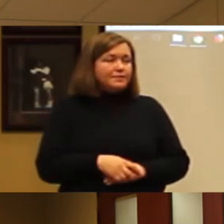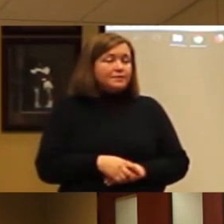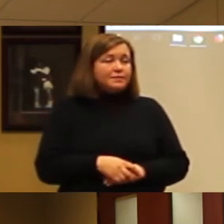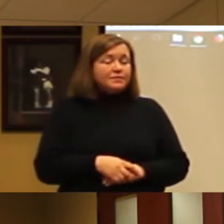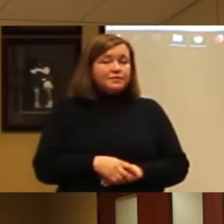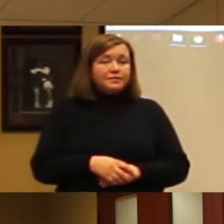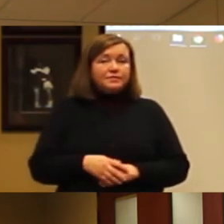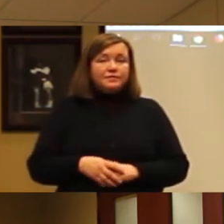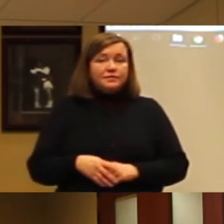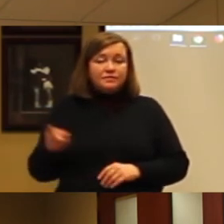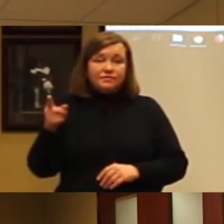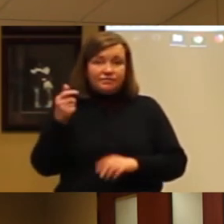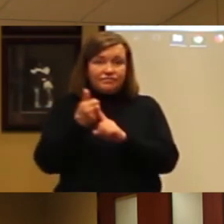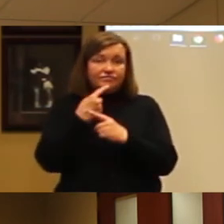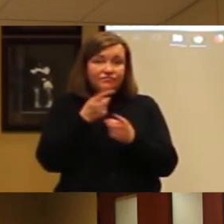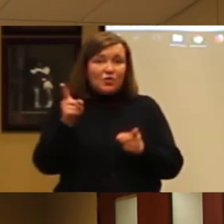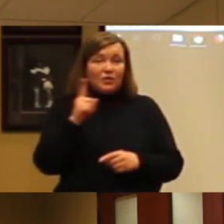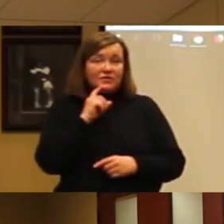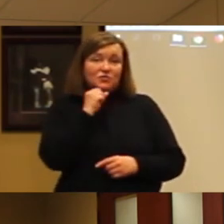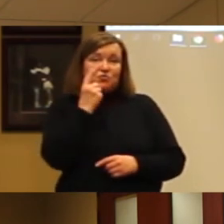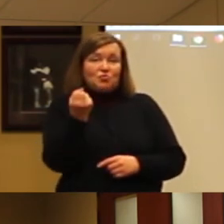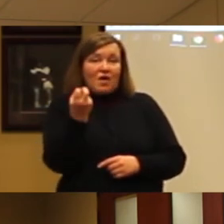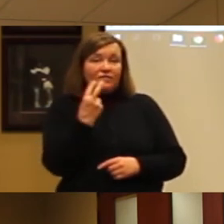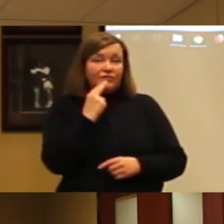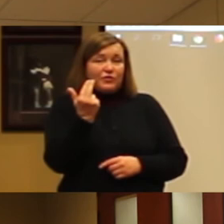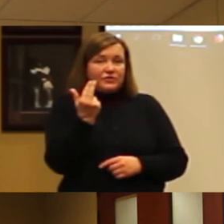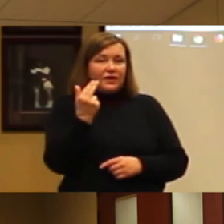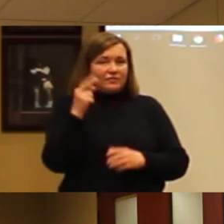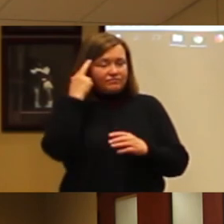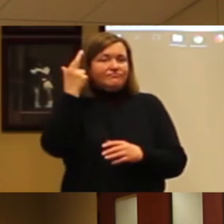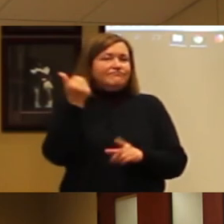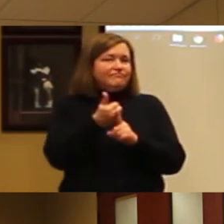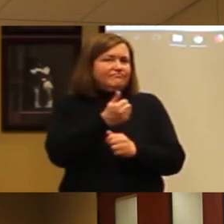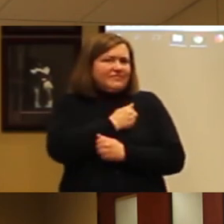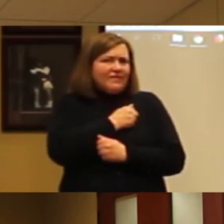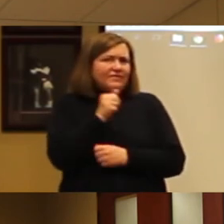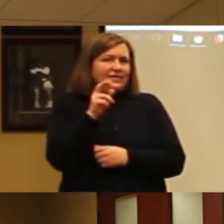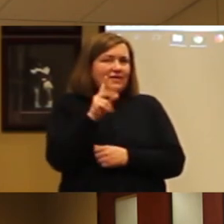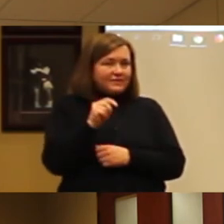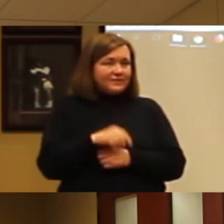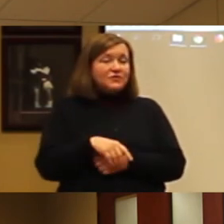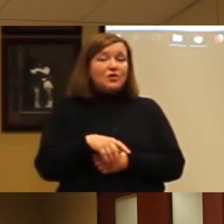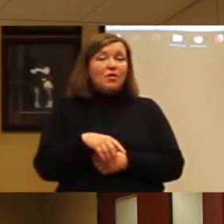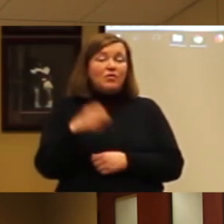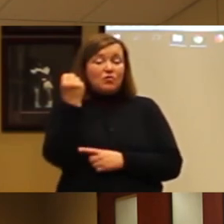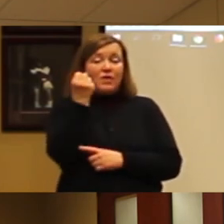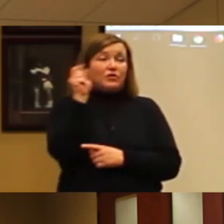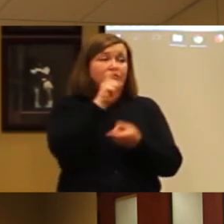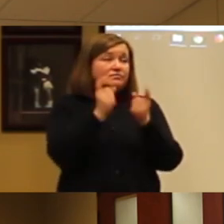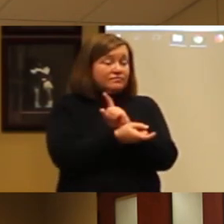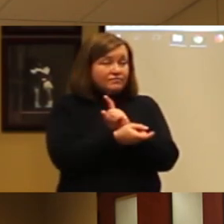was about 12 or 13, he realized he loved art. And so the revolution gave him the opportunity of going to Havana